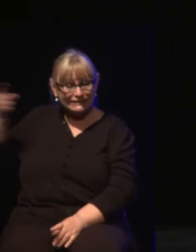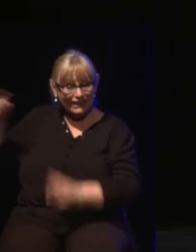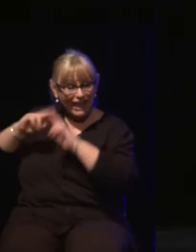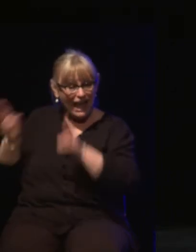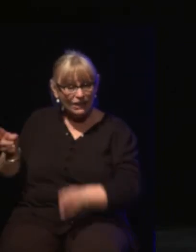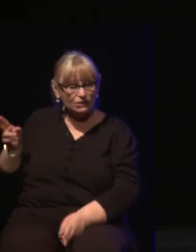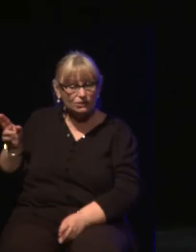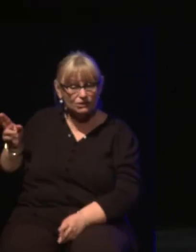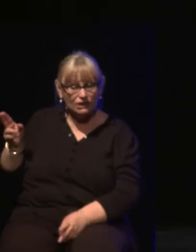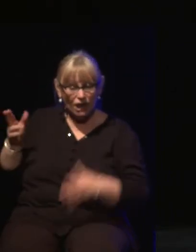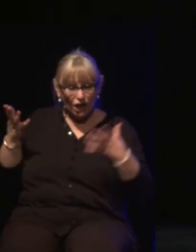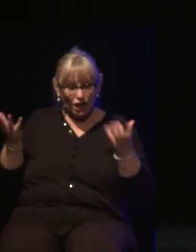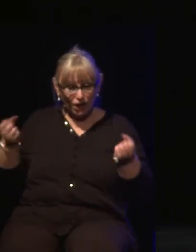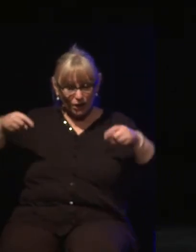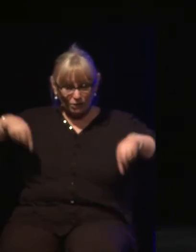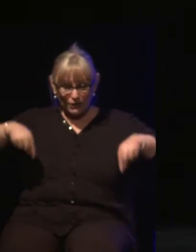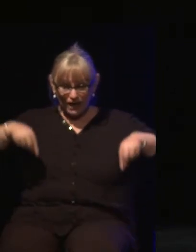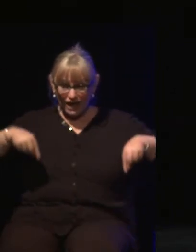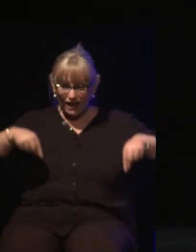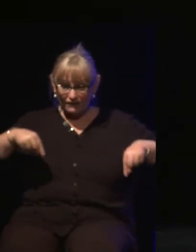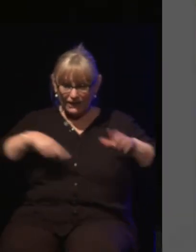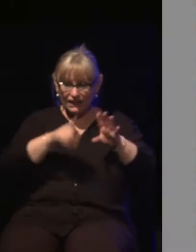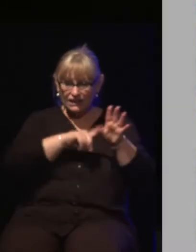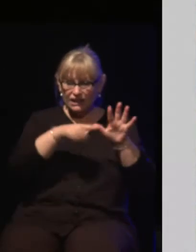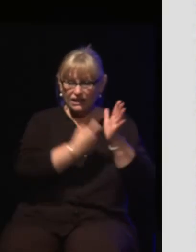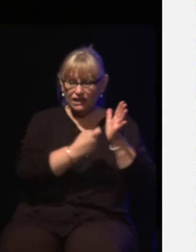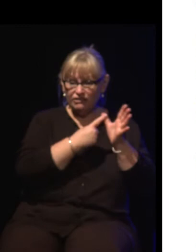Palm Springs to see a house like this, because you've got one in Yarralumla.